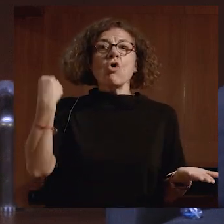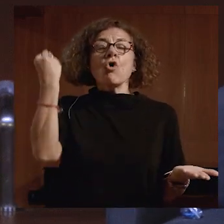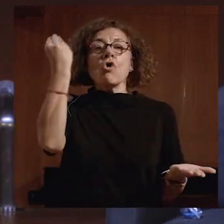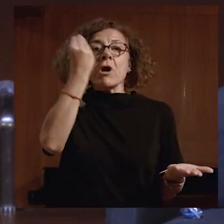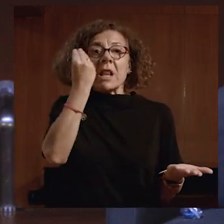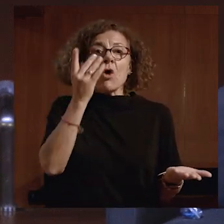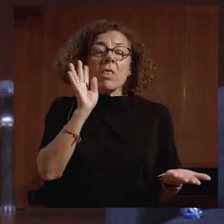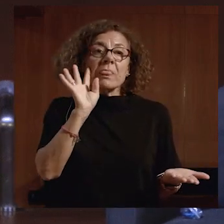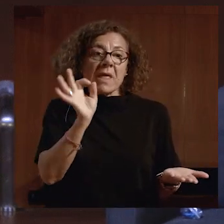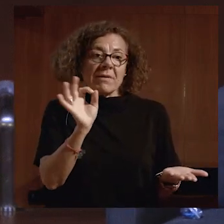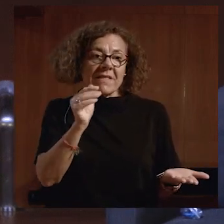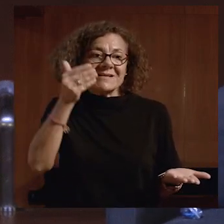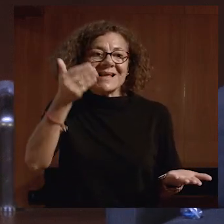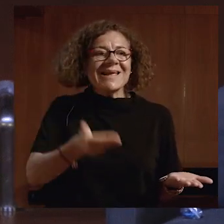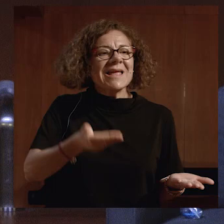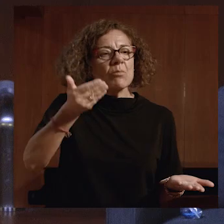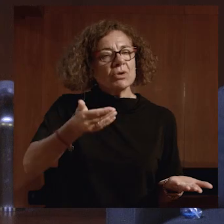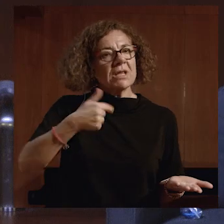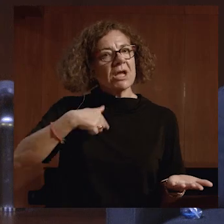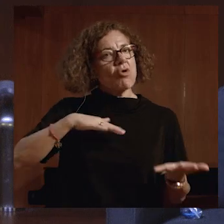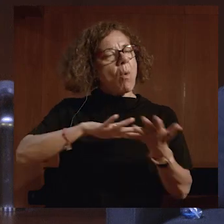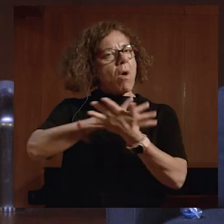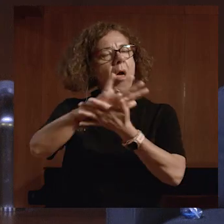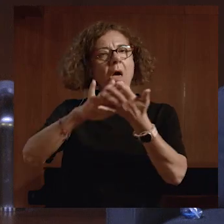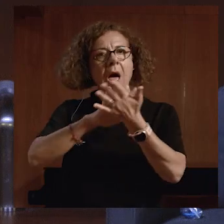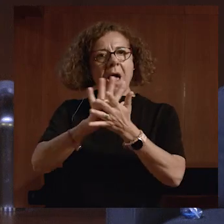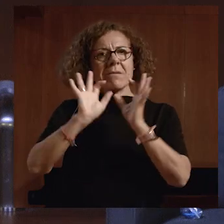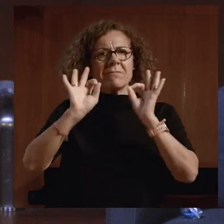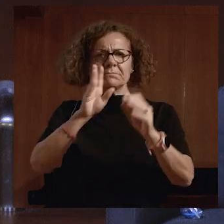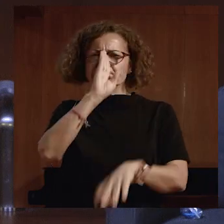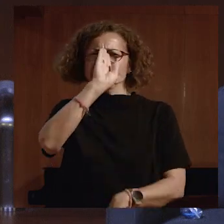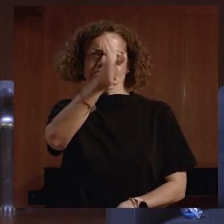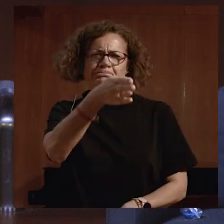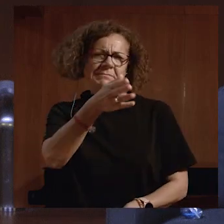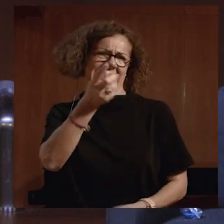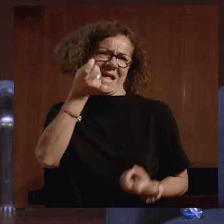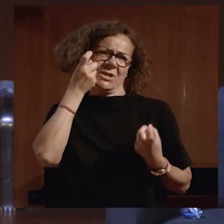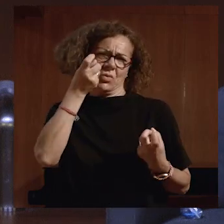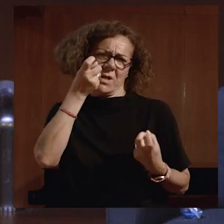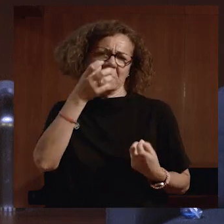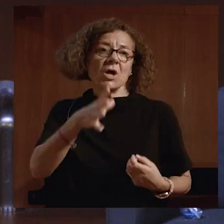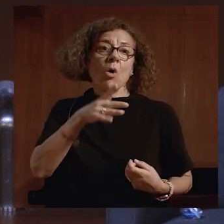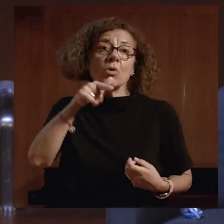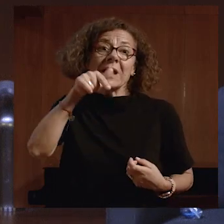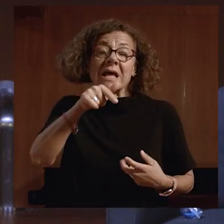speak exactly to the students because they're the ones that hopefully I have something to offer.